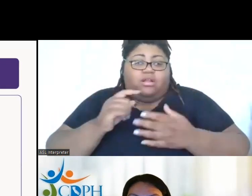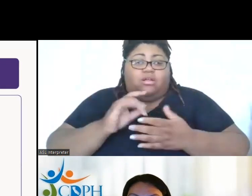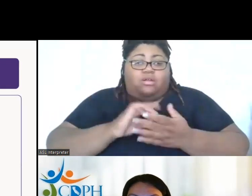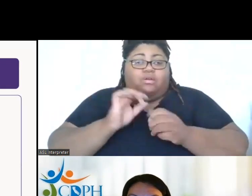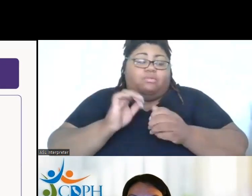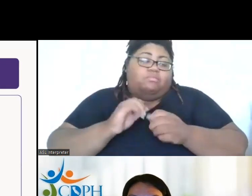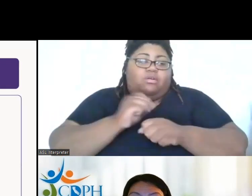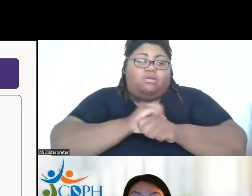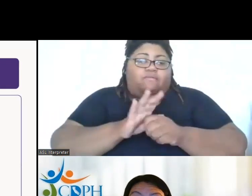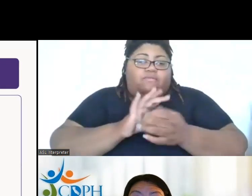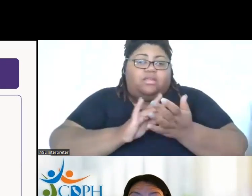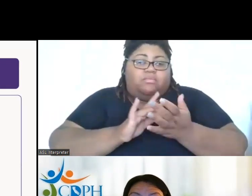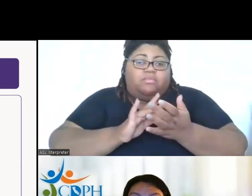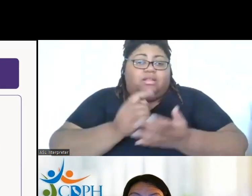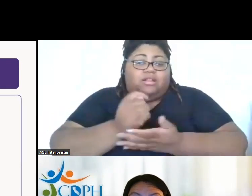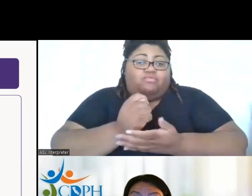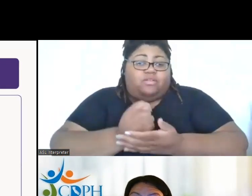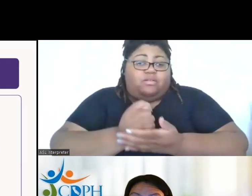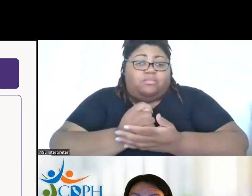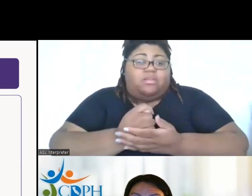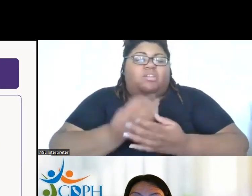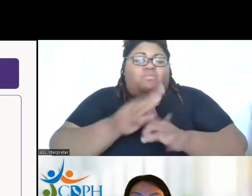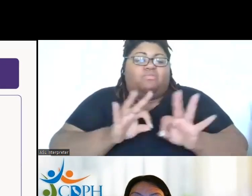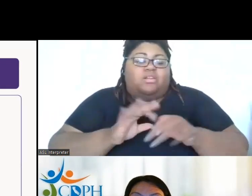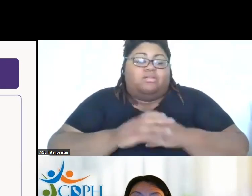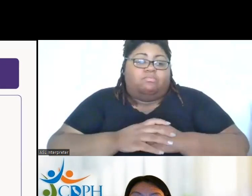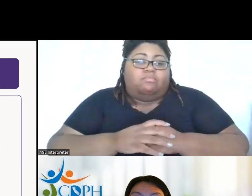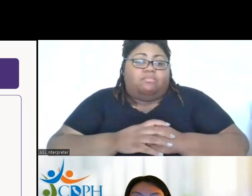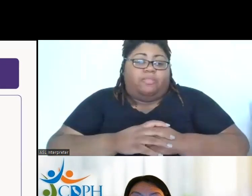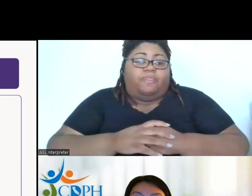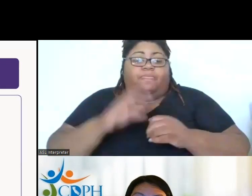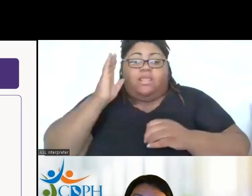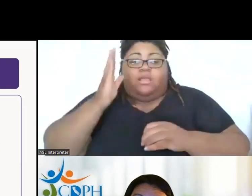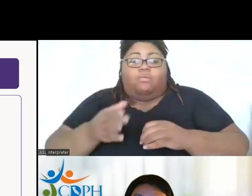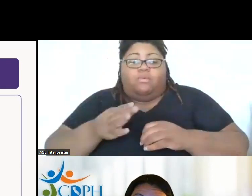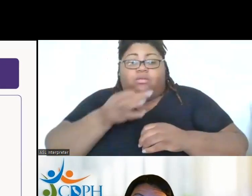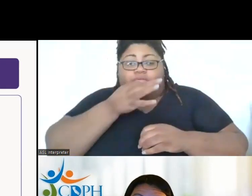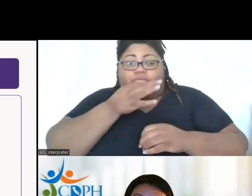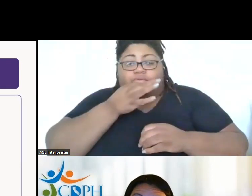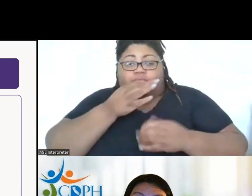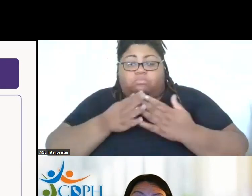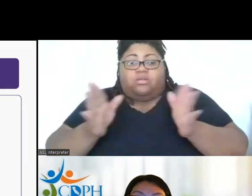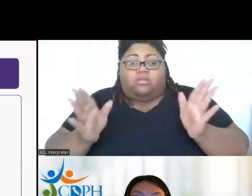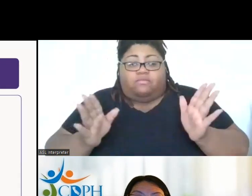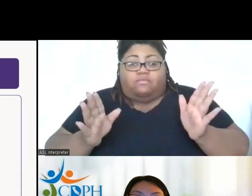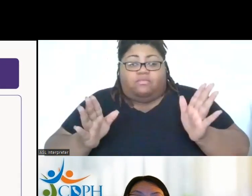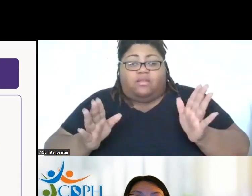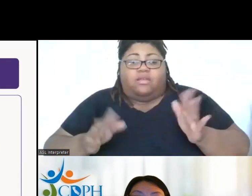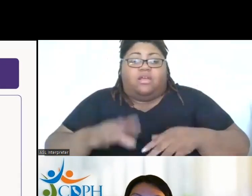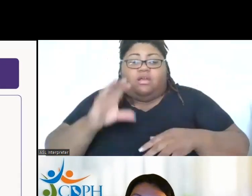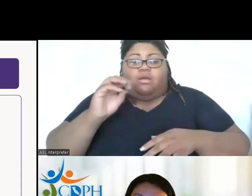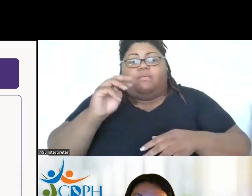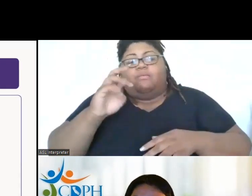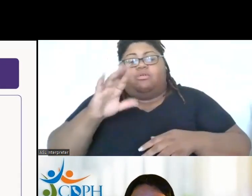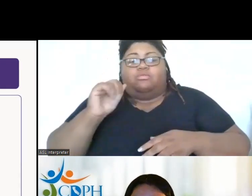year, the pill will become commercialized, and then the federal government won't be able to provide them for free anymore.